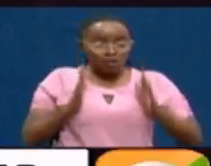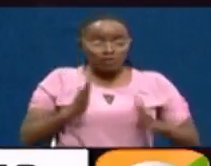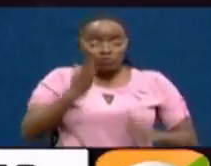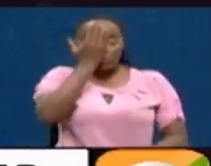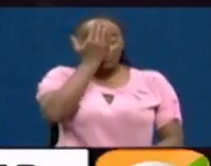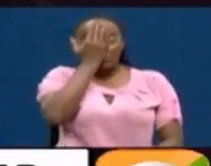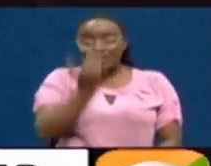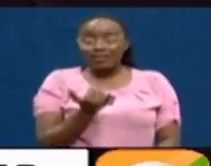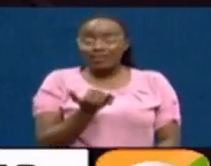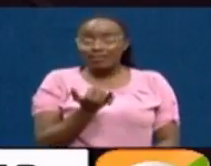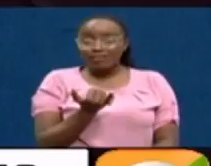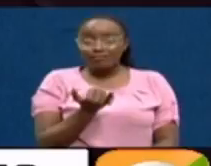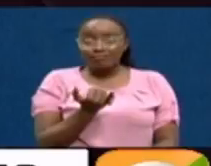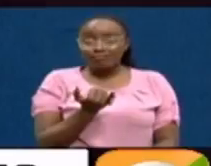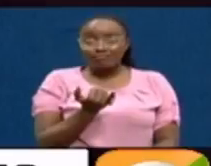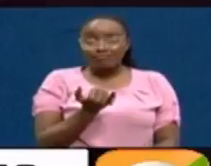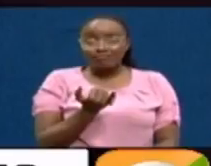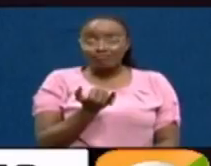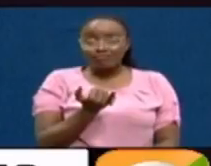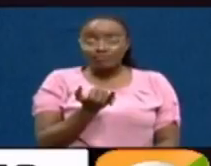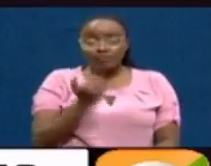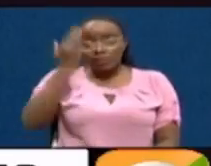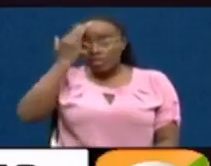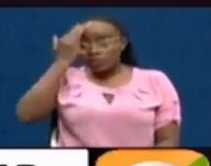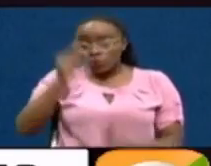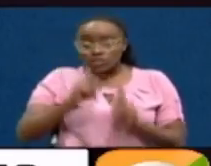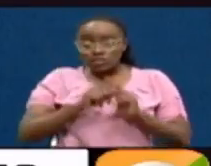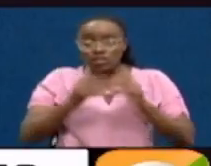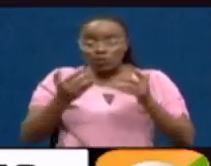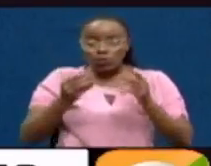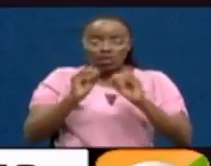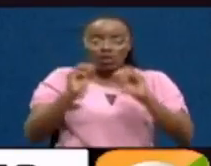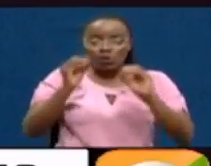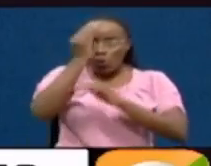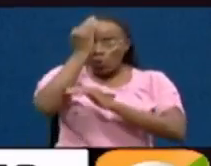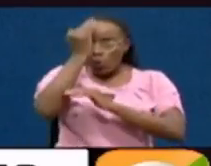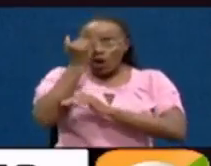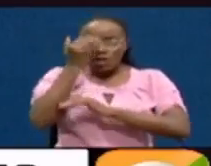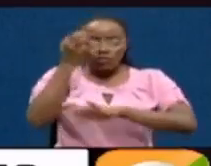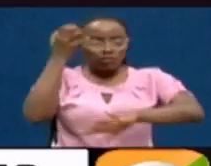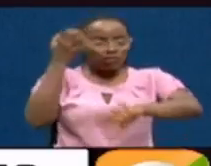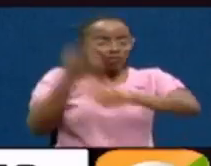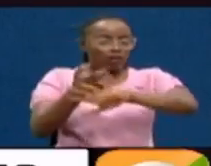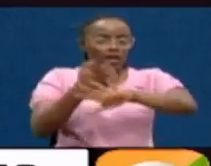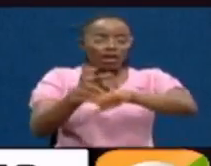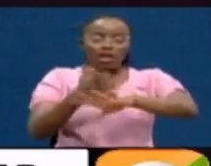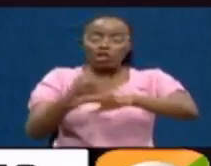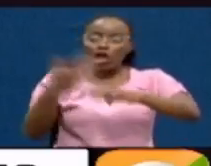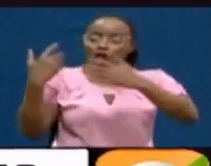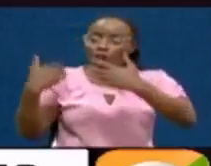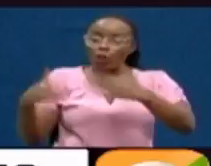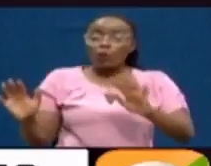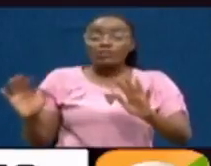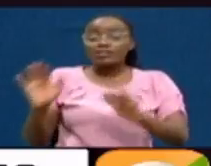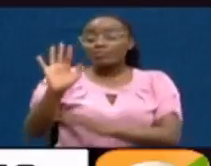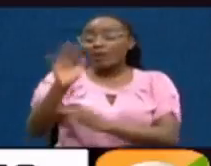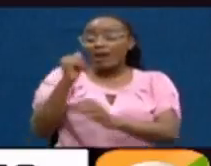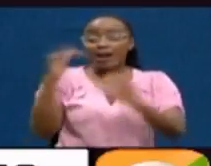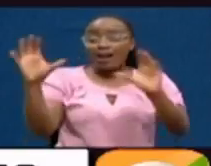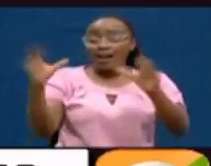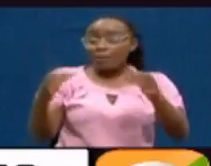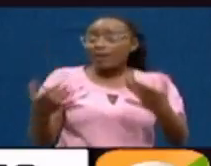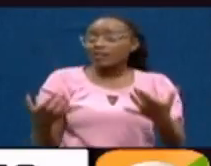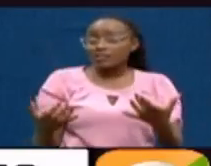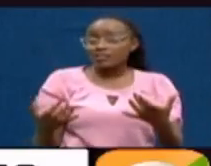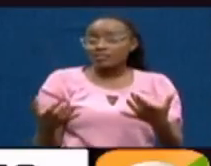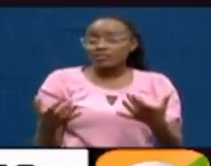because I do not know where to start, because it's been tough just from just losing your source of income. And